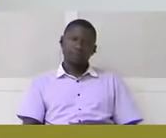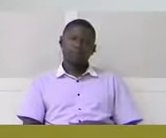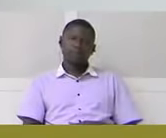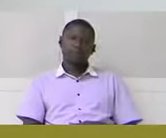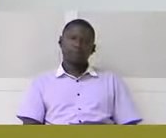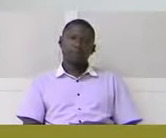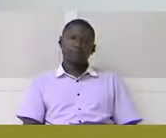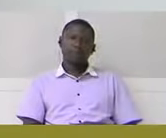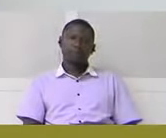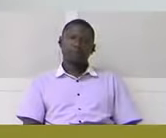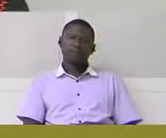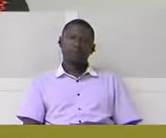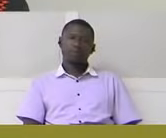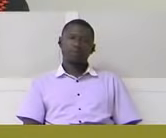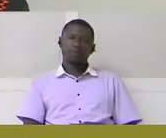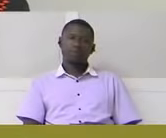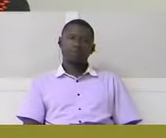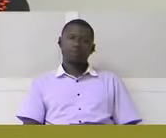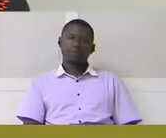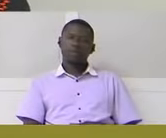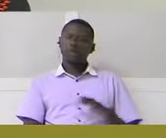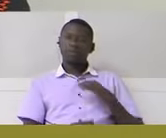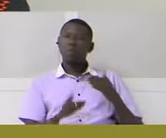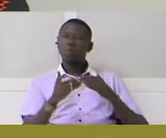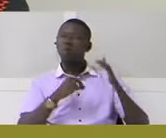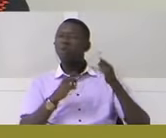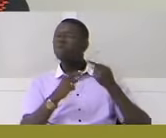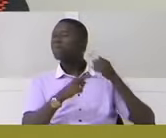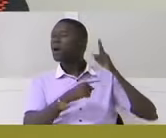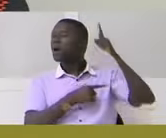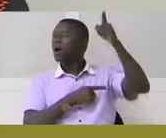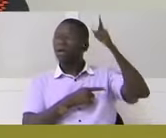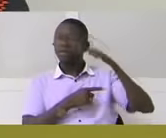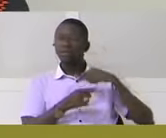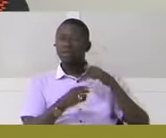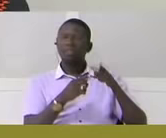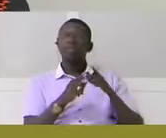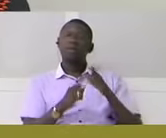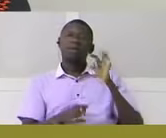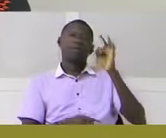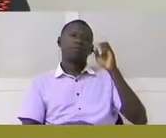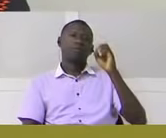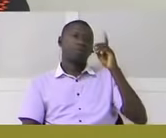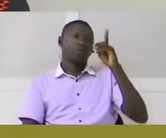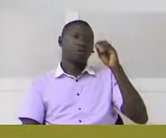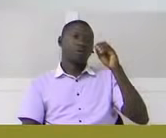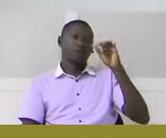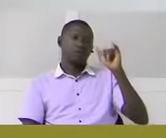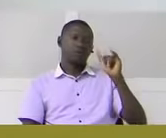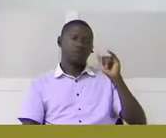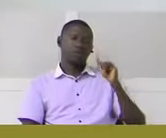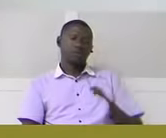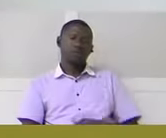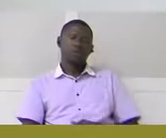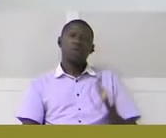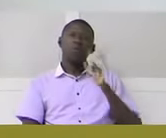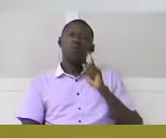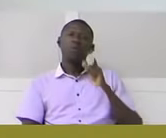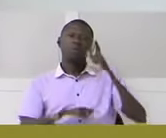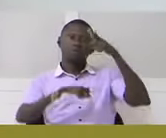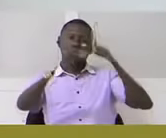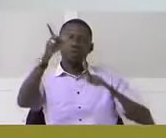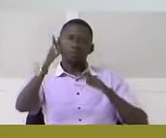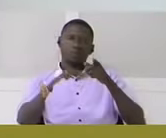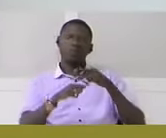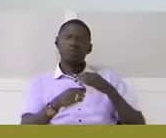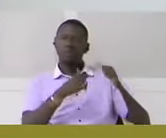In fact, he was more far. And what Fode? Ada la fon jamfata ka tambi Fode un koma. And what position in the rear was he?